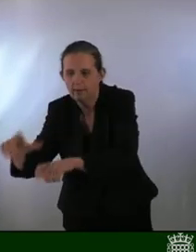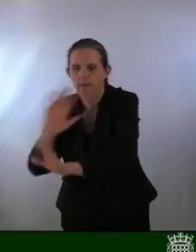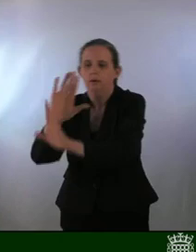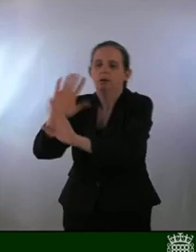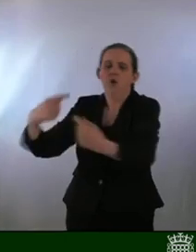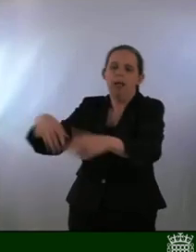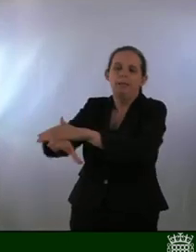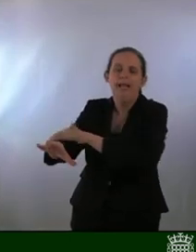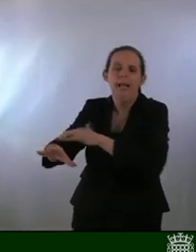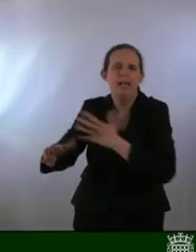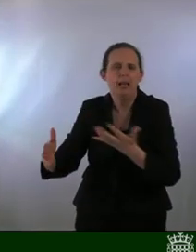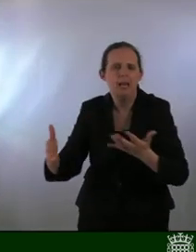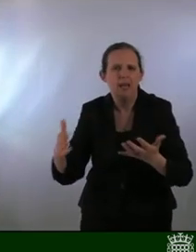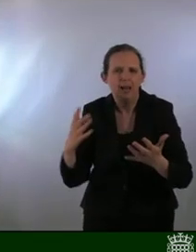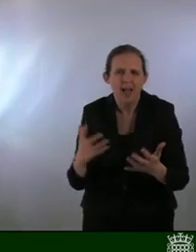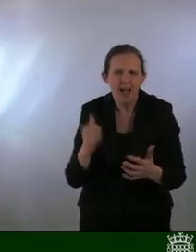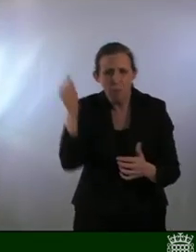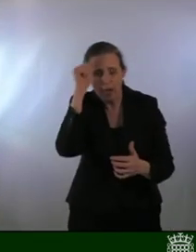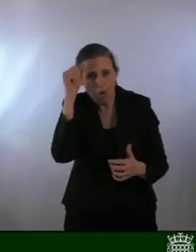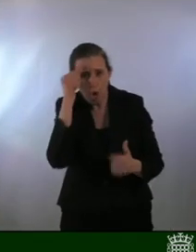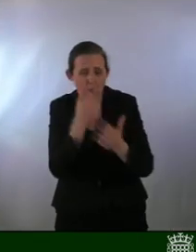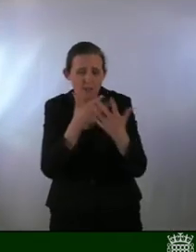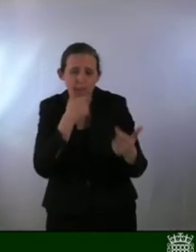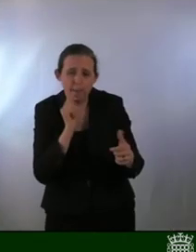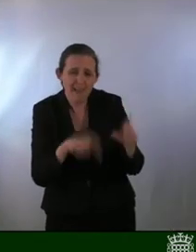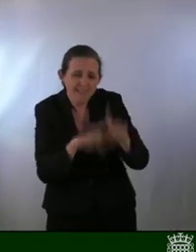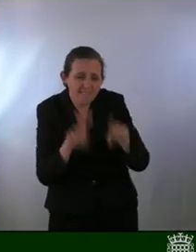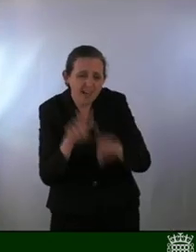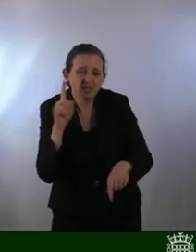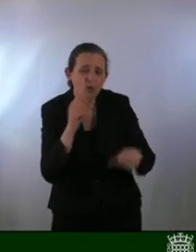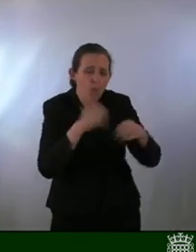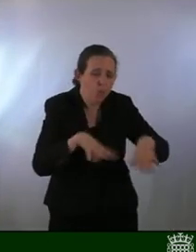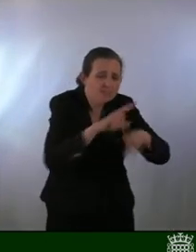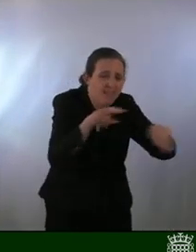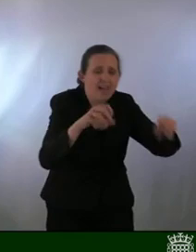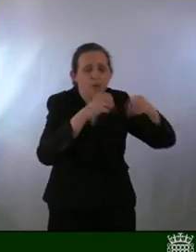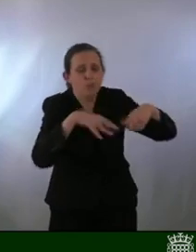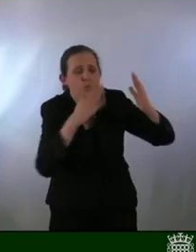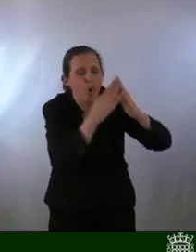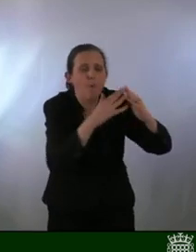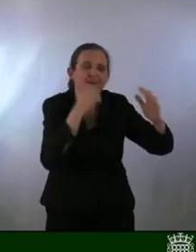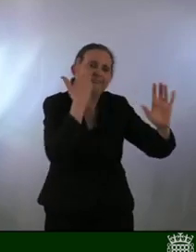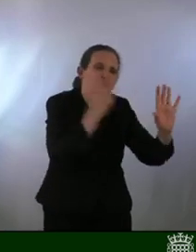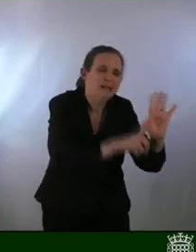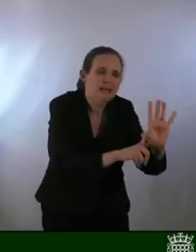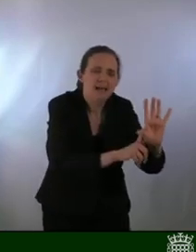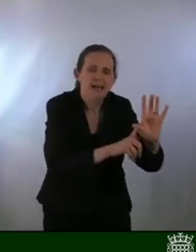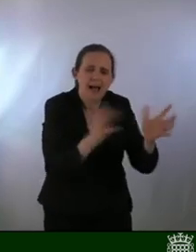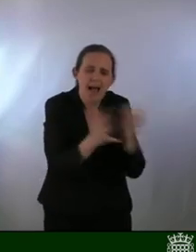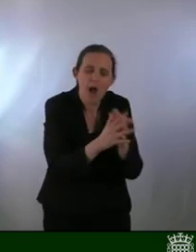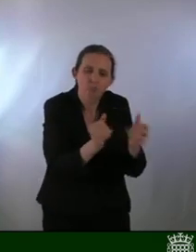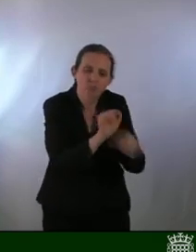of thousands of people are evicted every year, will he take action now to ensure that more people are not added to the homelessness total?